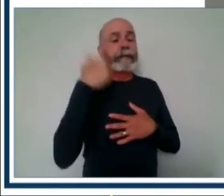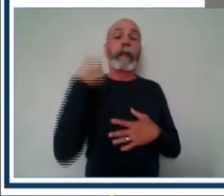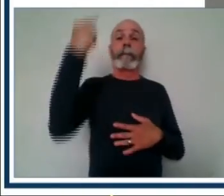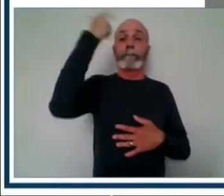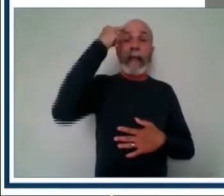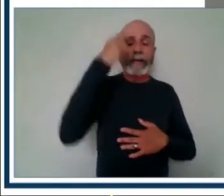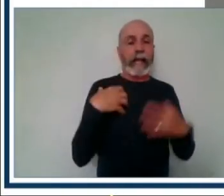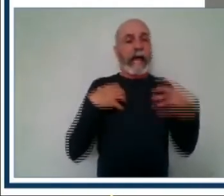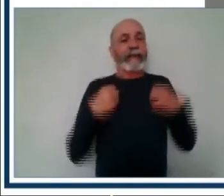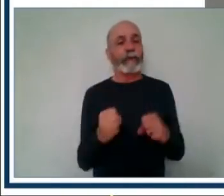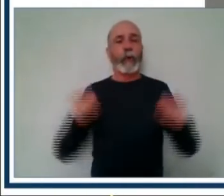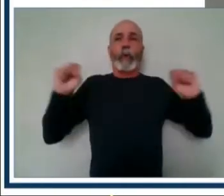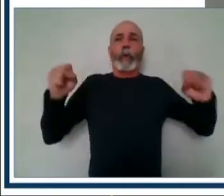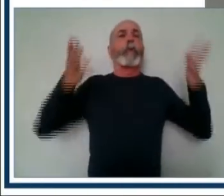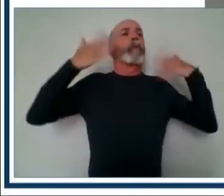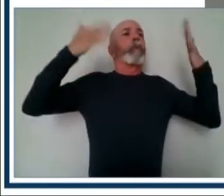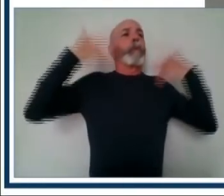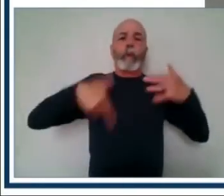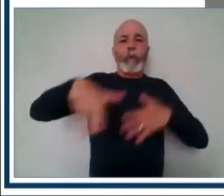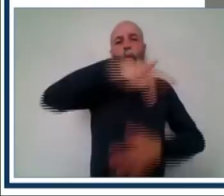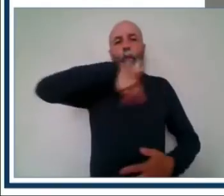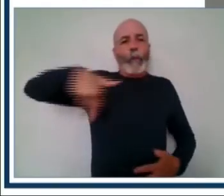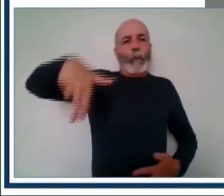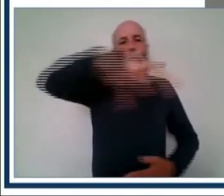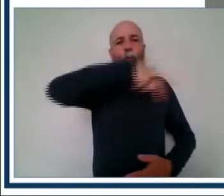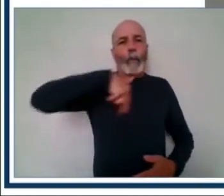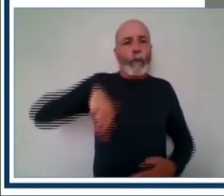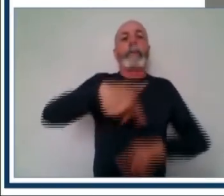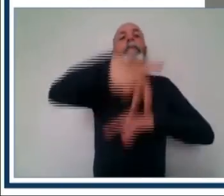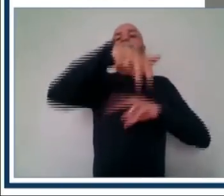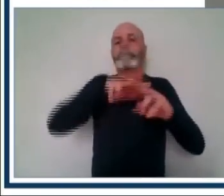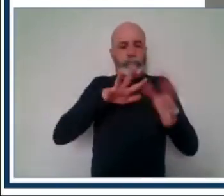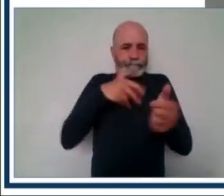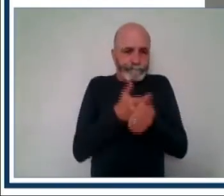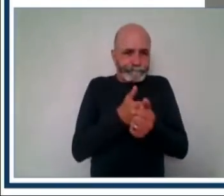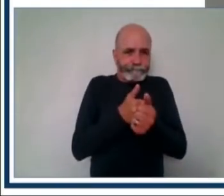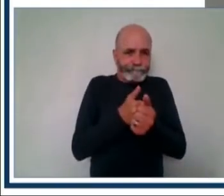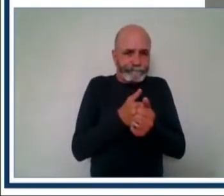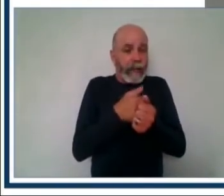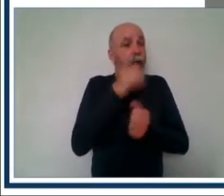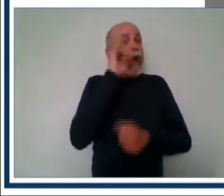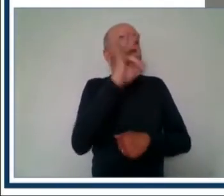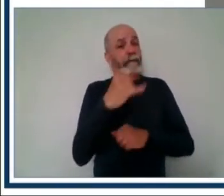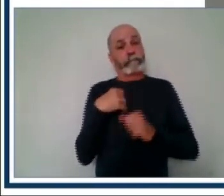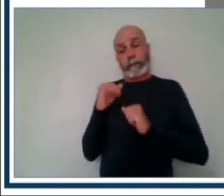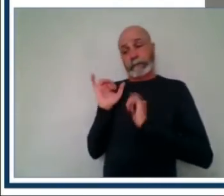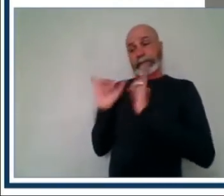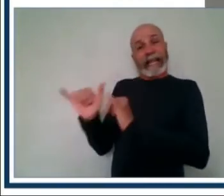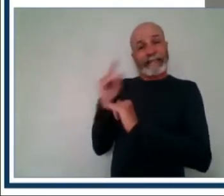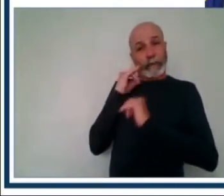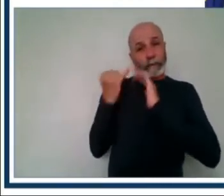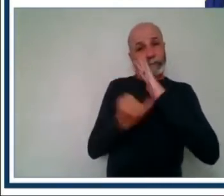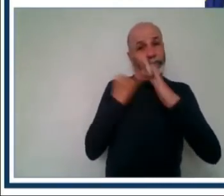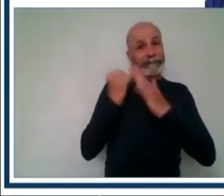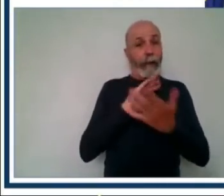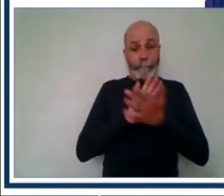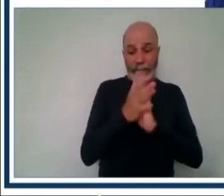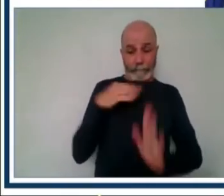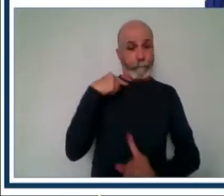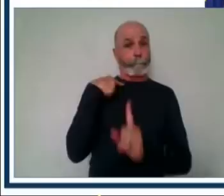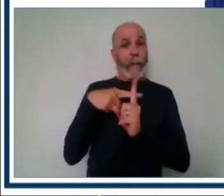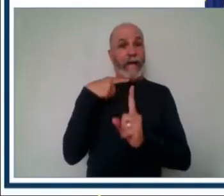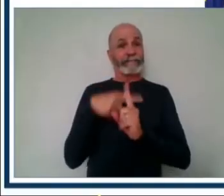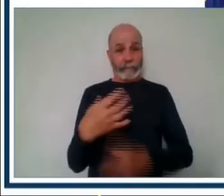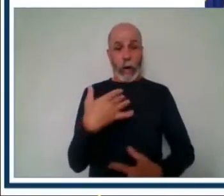If people are isolated because they are a case, they cannot go outside. Tim, do you have a